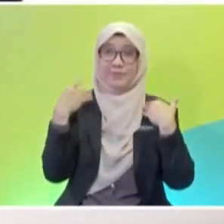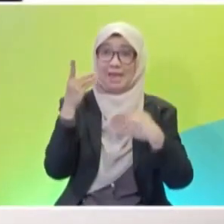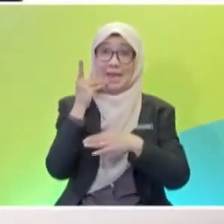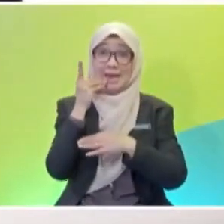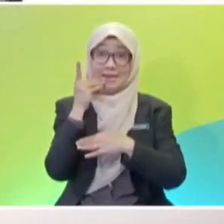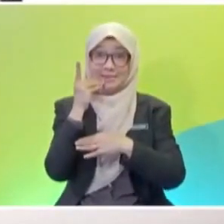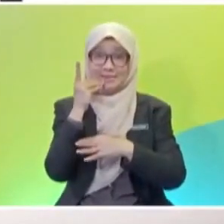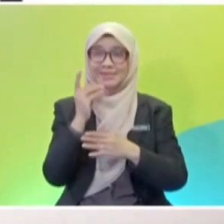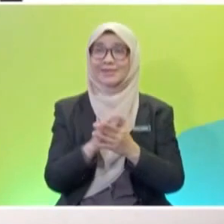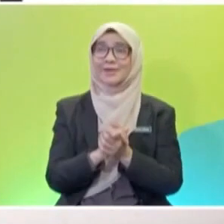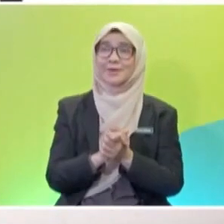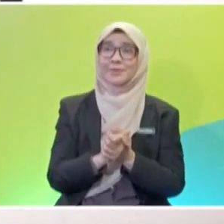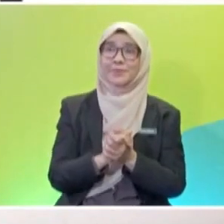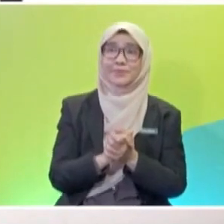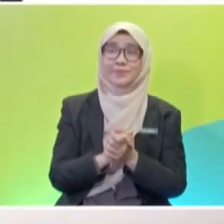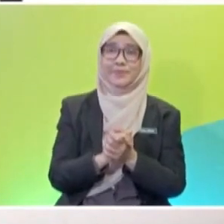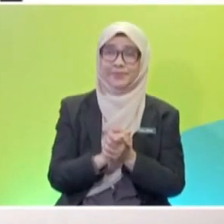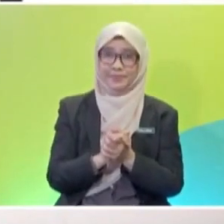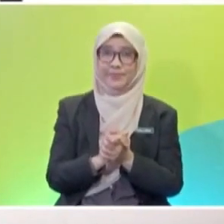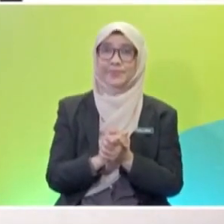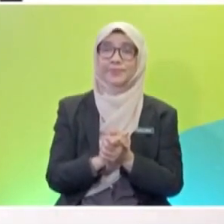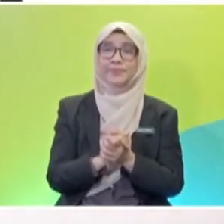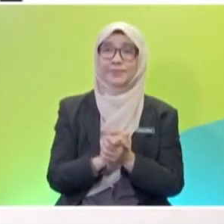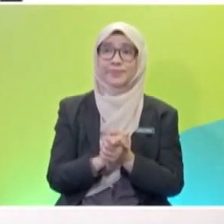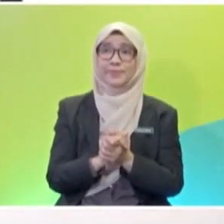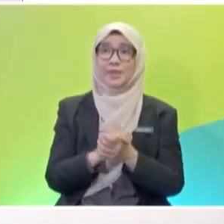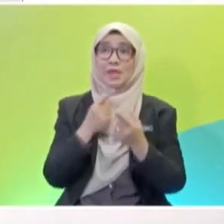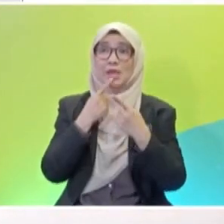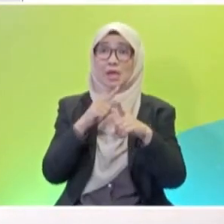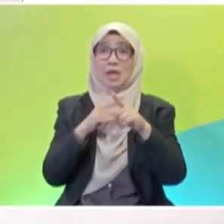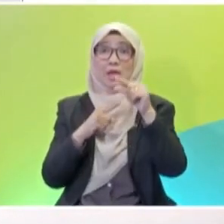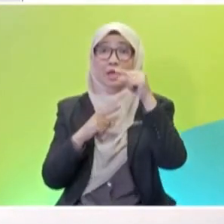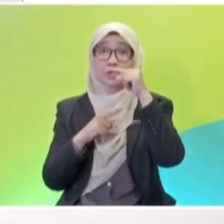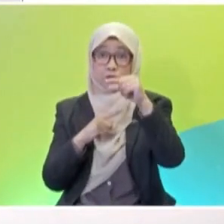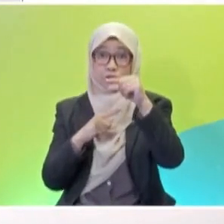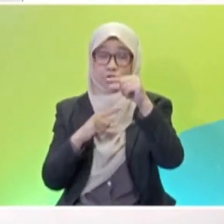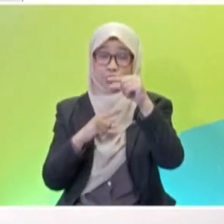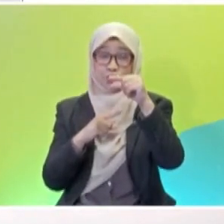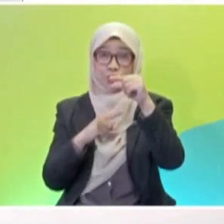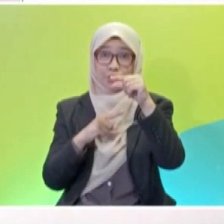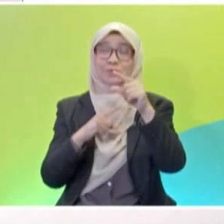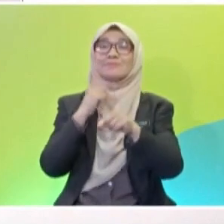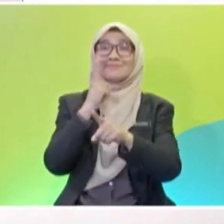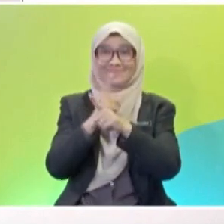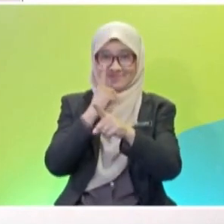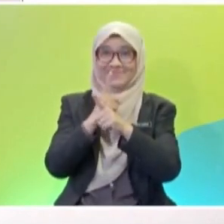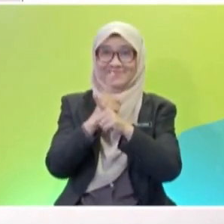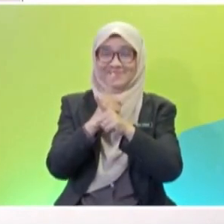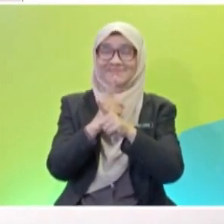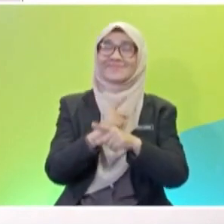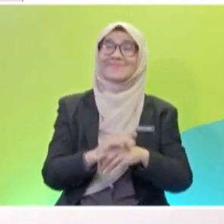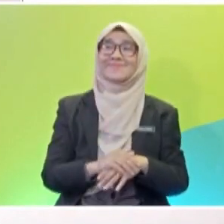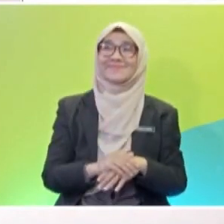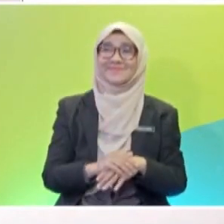what's your response? What's your answer? A, B, C, D, E, F, or G? G. Yes! Yahoo!